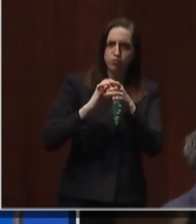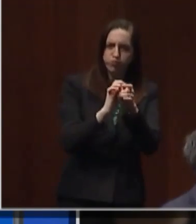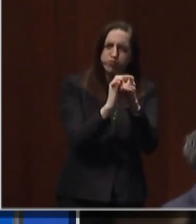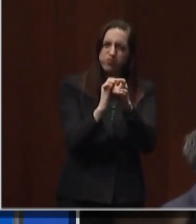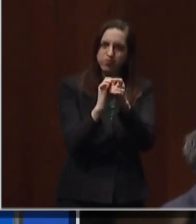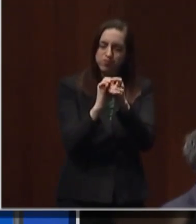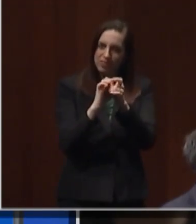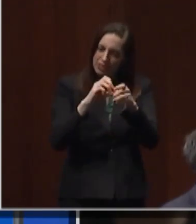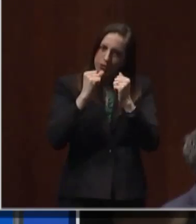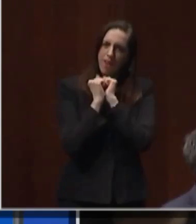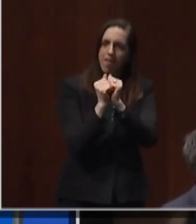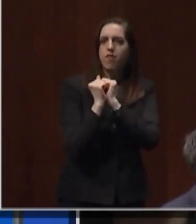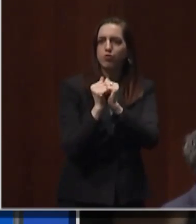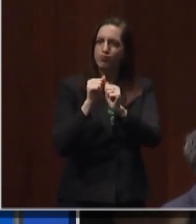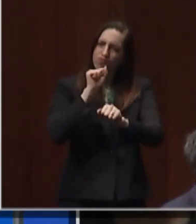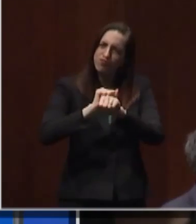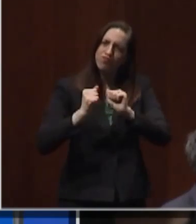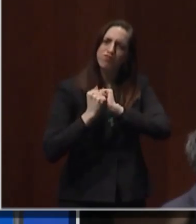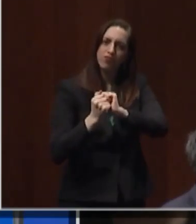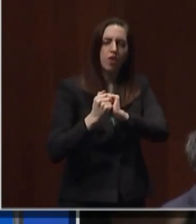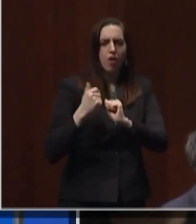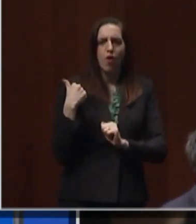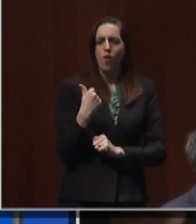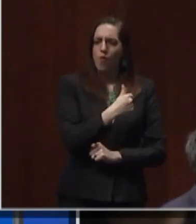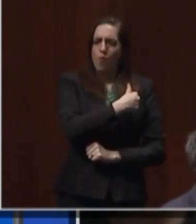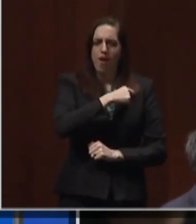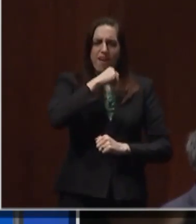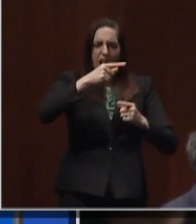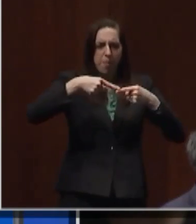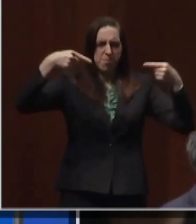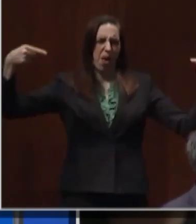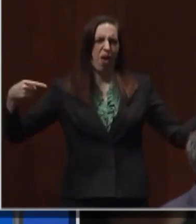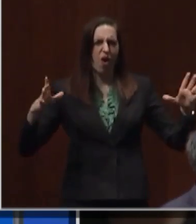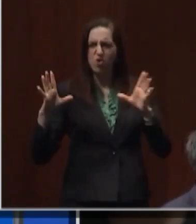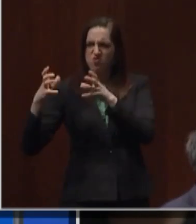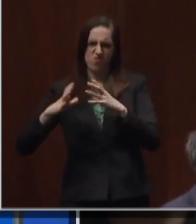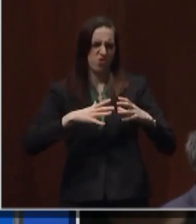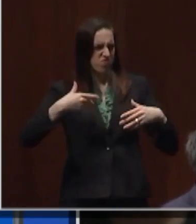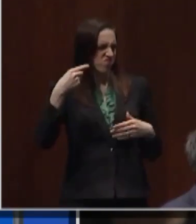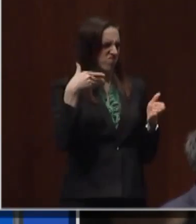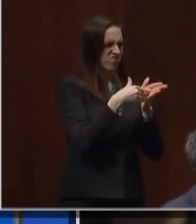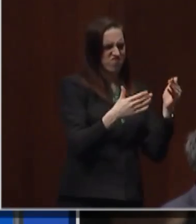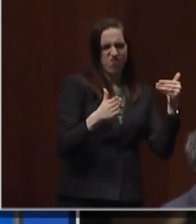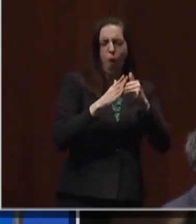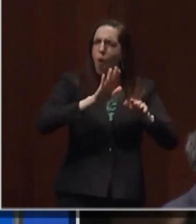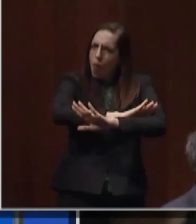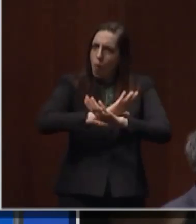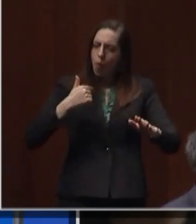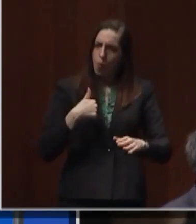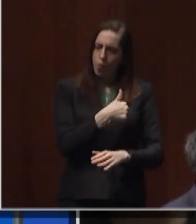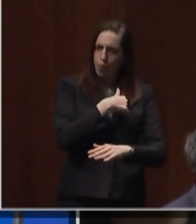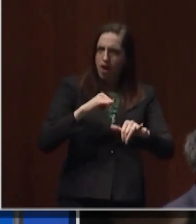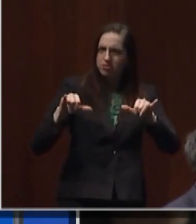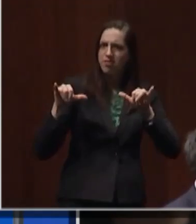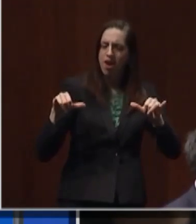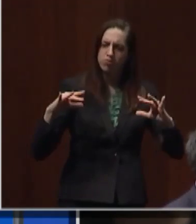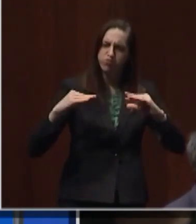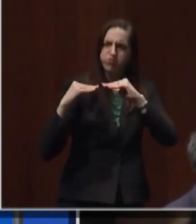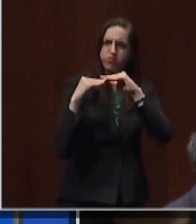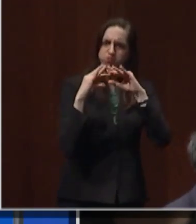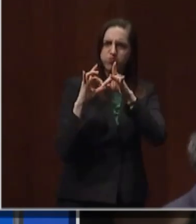in hand together. We are not the enemies of one another. We're on the same page to make our city